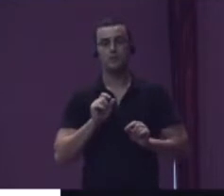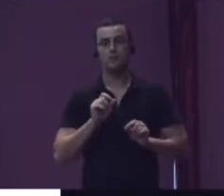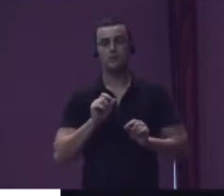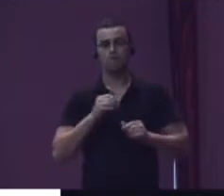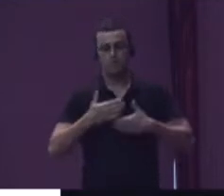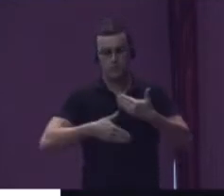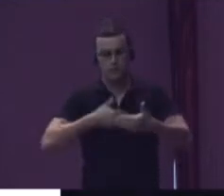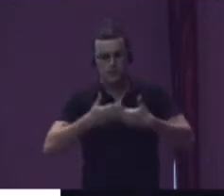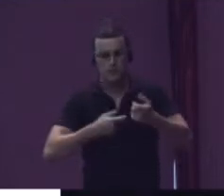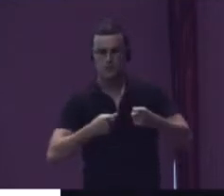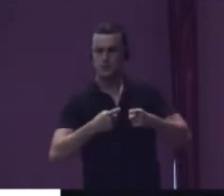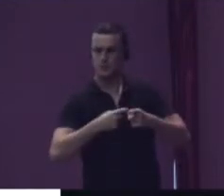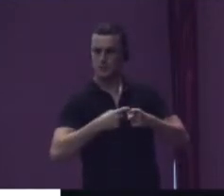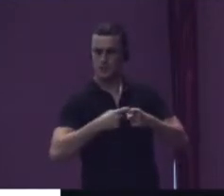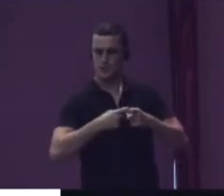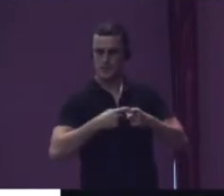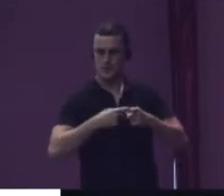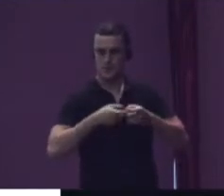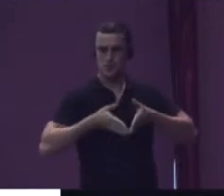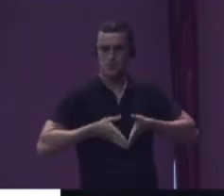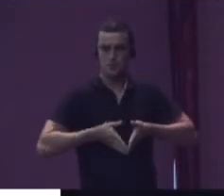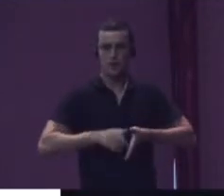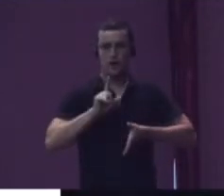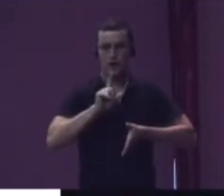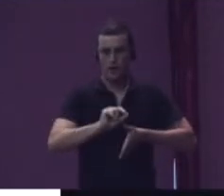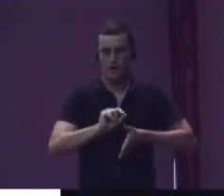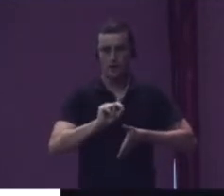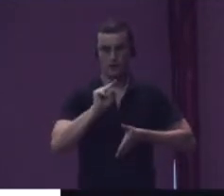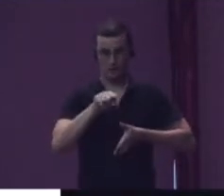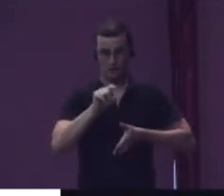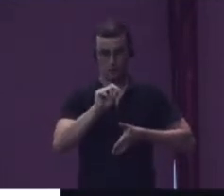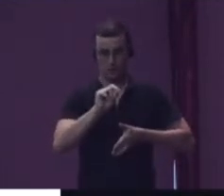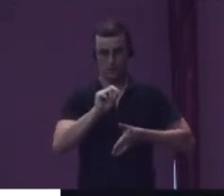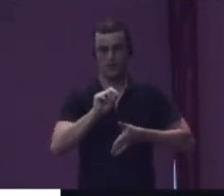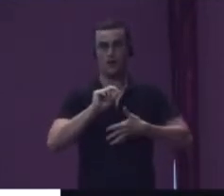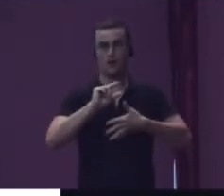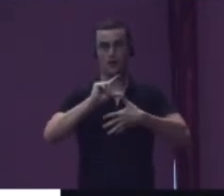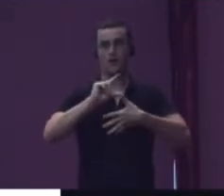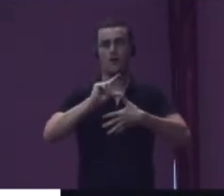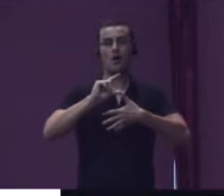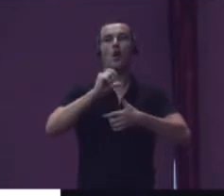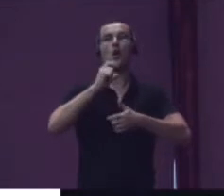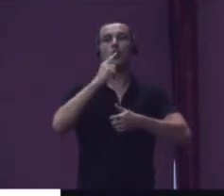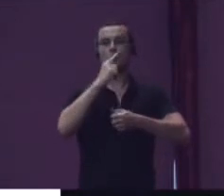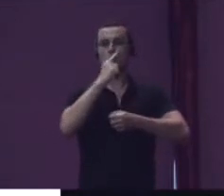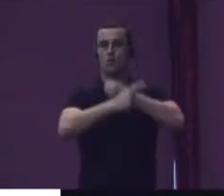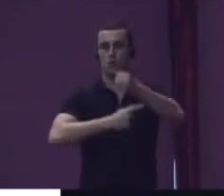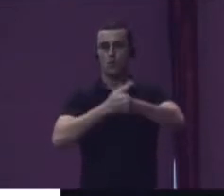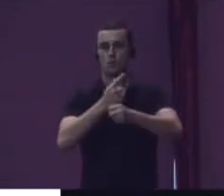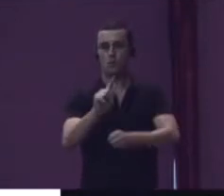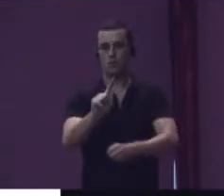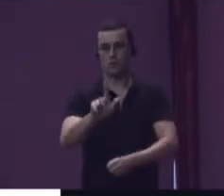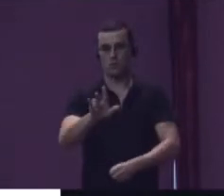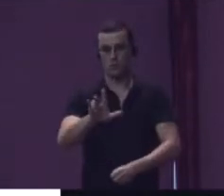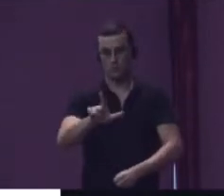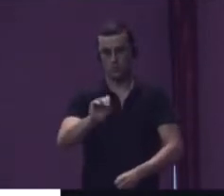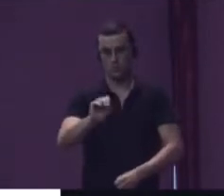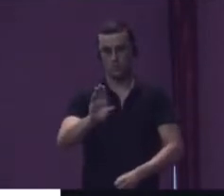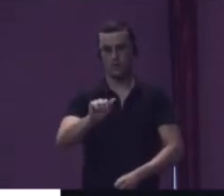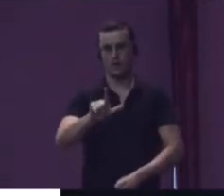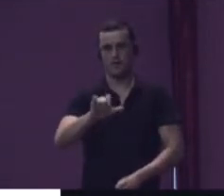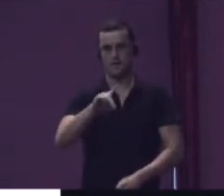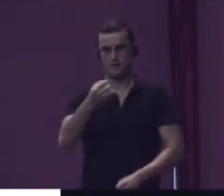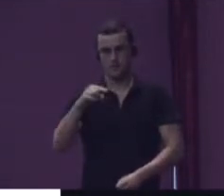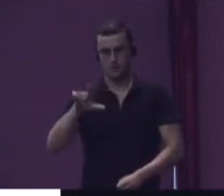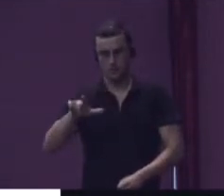In Guatemala, the main mechanism by which the midwives become absorbed into